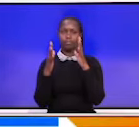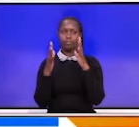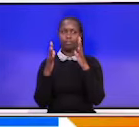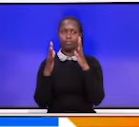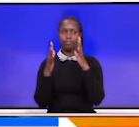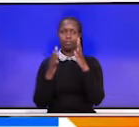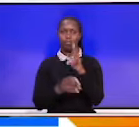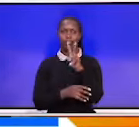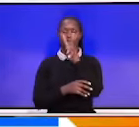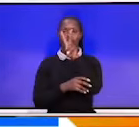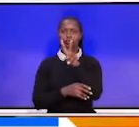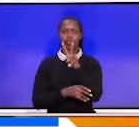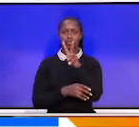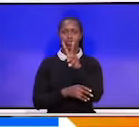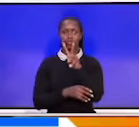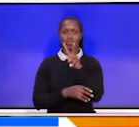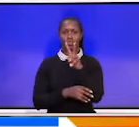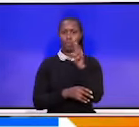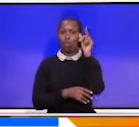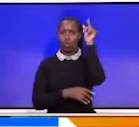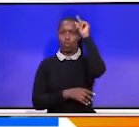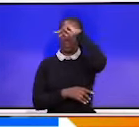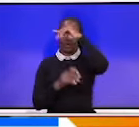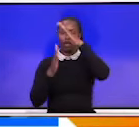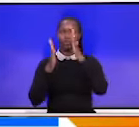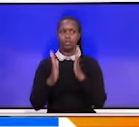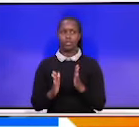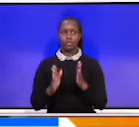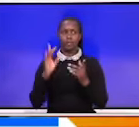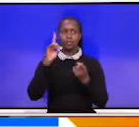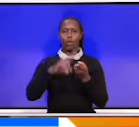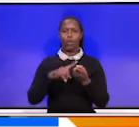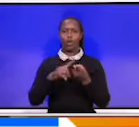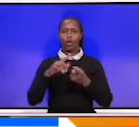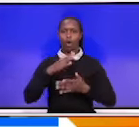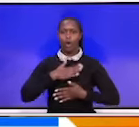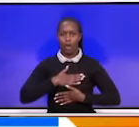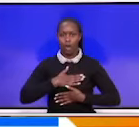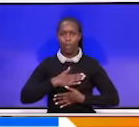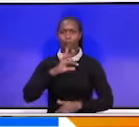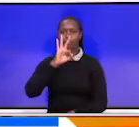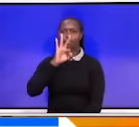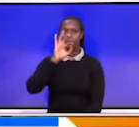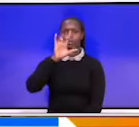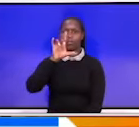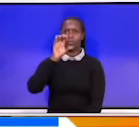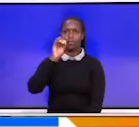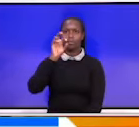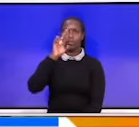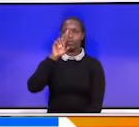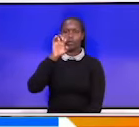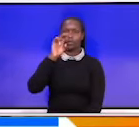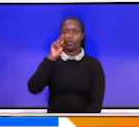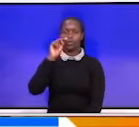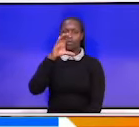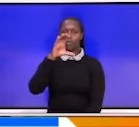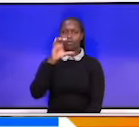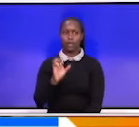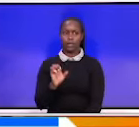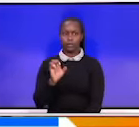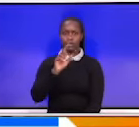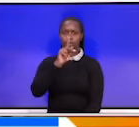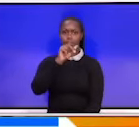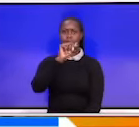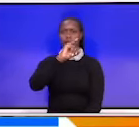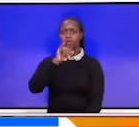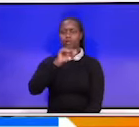two of our graduates. One is Honorable Florence Kajuju, who is with us here. She is the